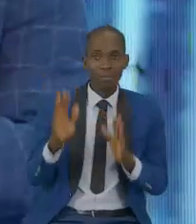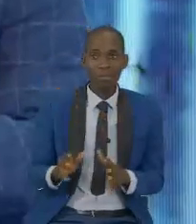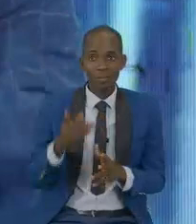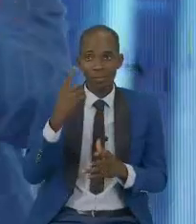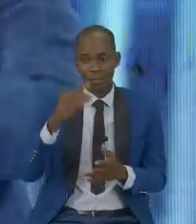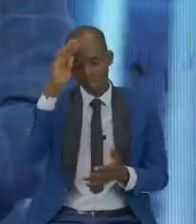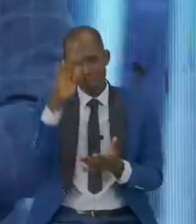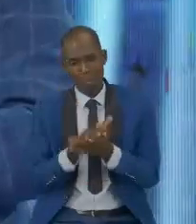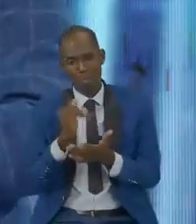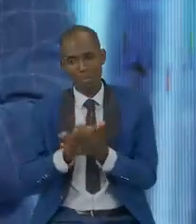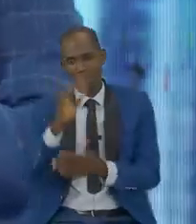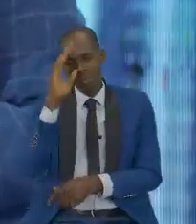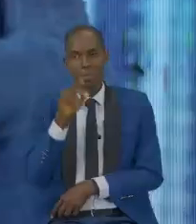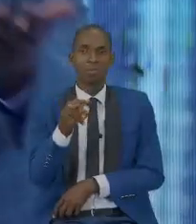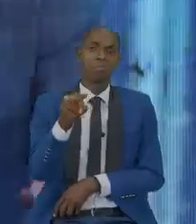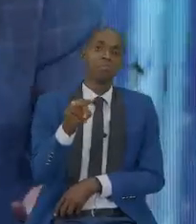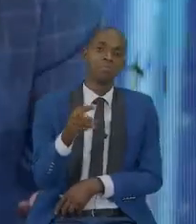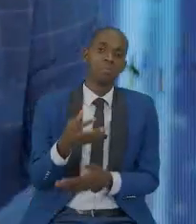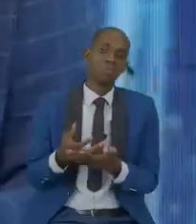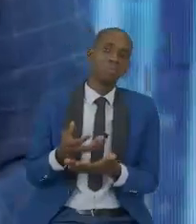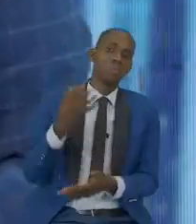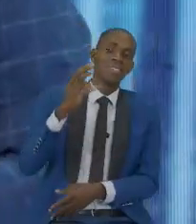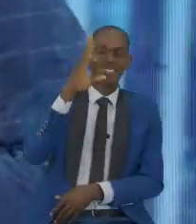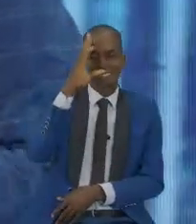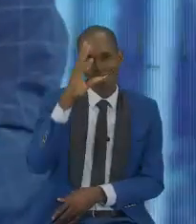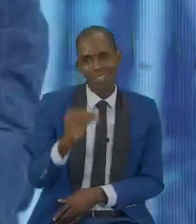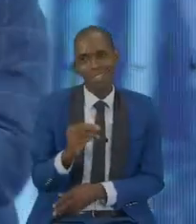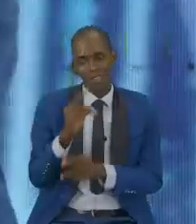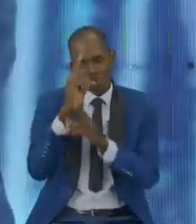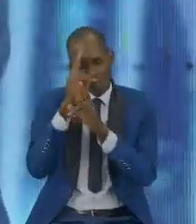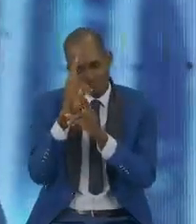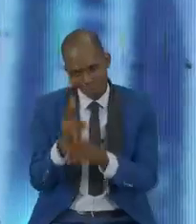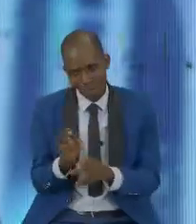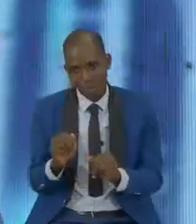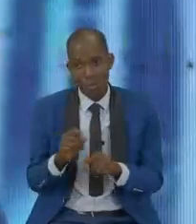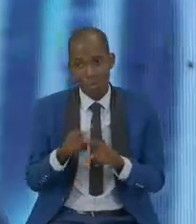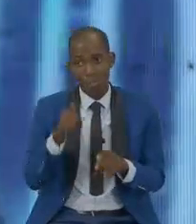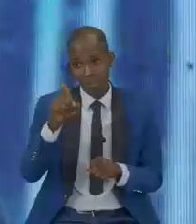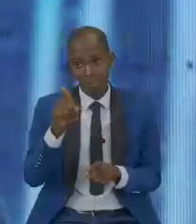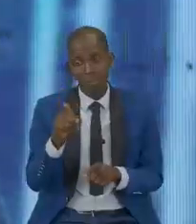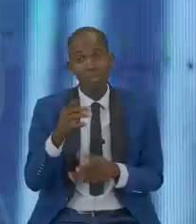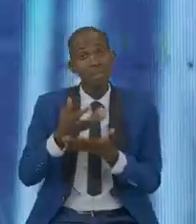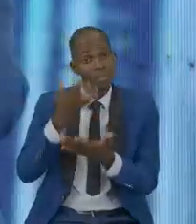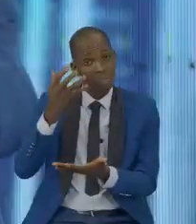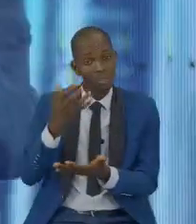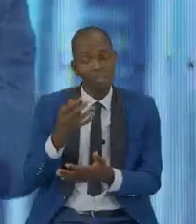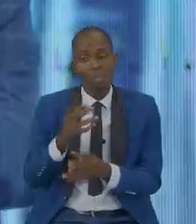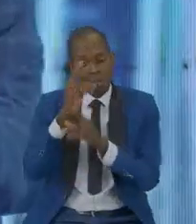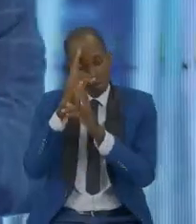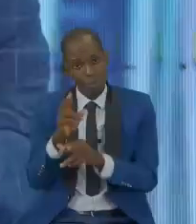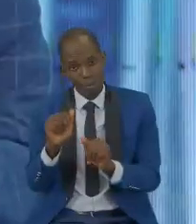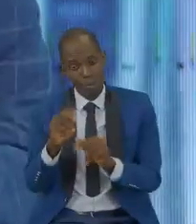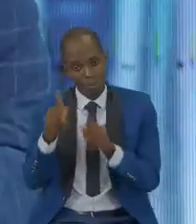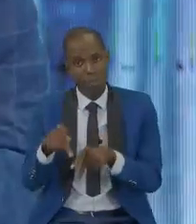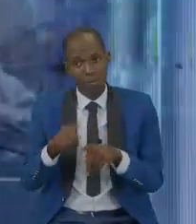at him, they say, rich man, authoritative man, but he's messing up with my wife. The man,